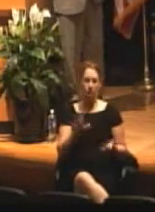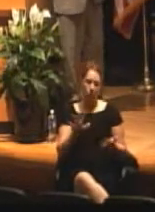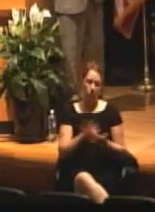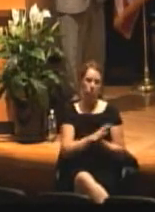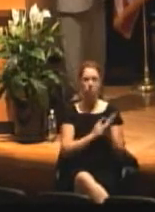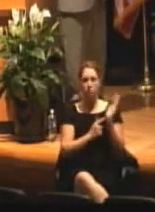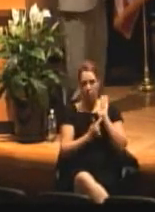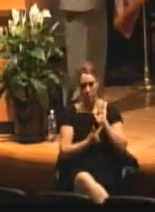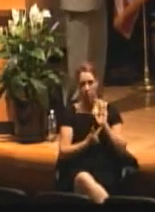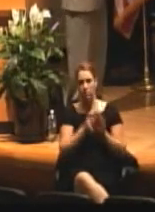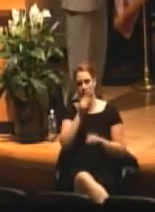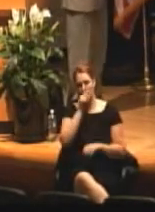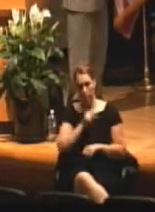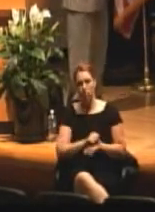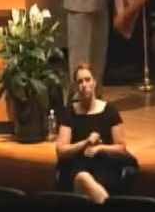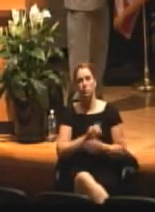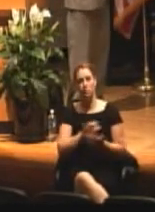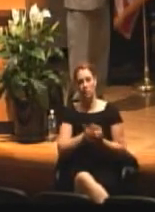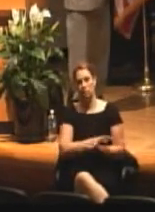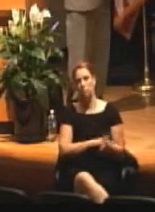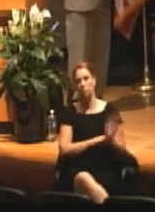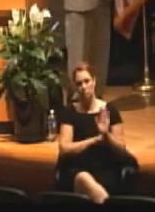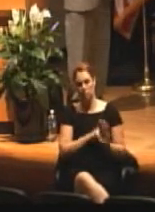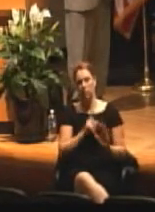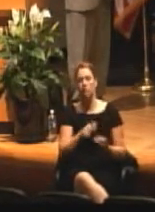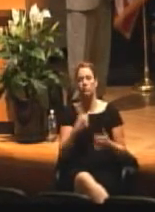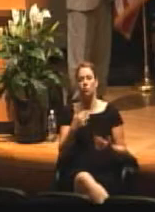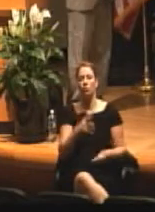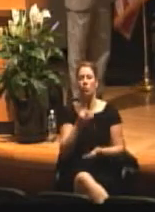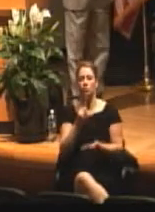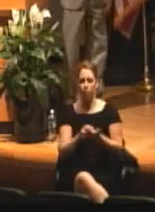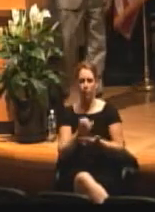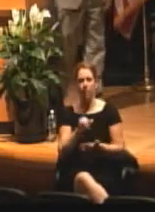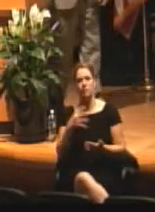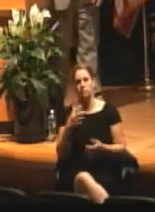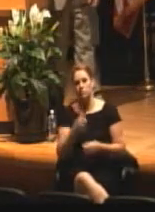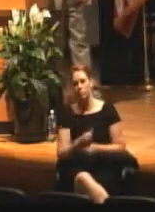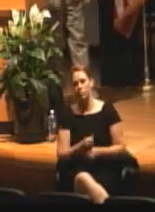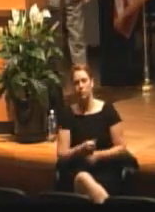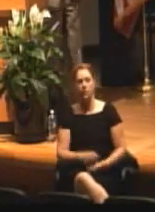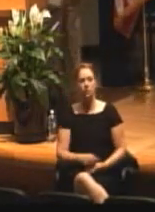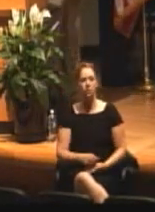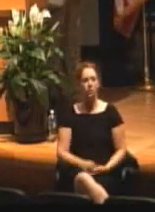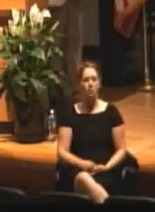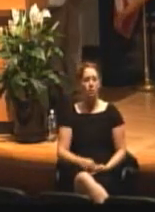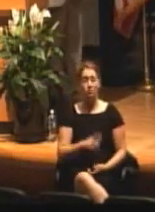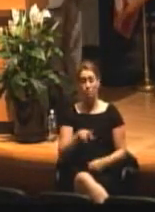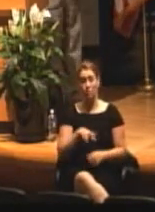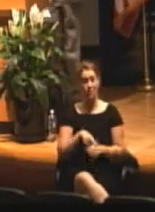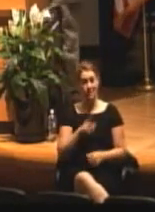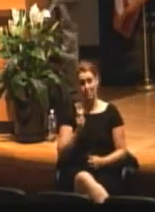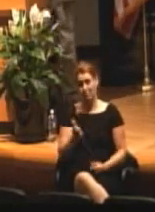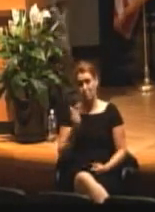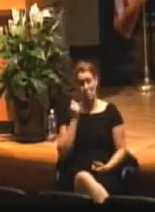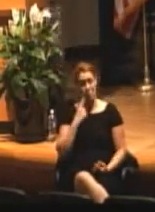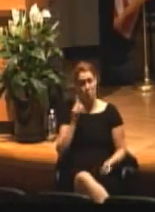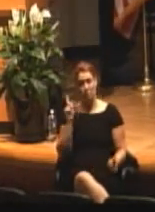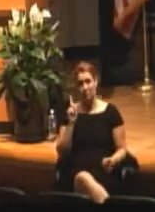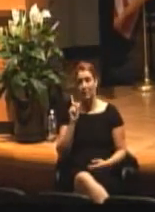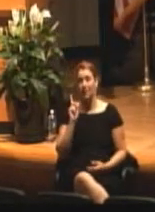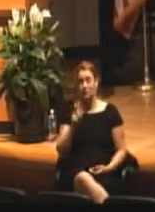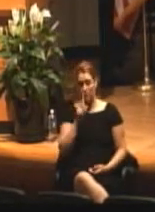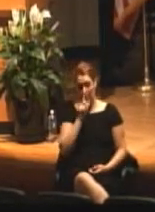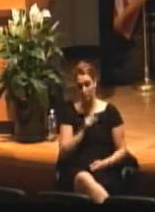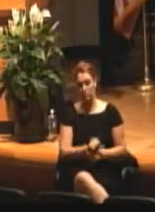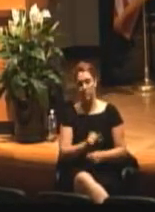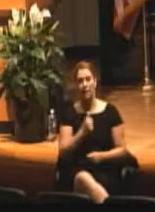statement. A lot of people do internet banking, and they're going to print off a summary or a printout. Normally, that isn't going to work. We have to have the actual something has account numbers. If there's